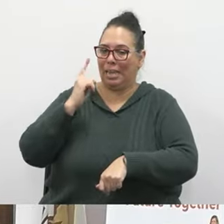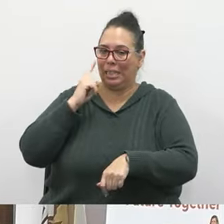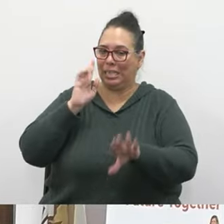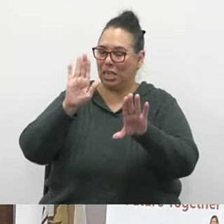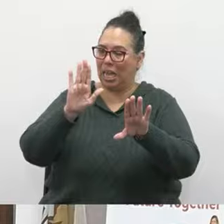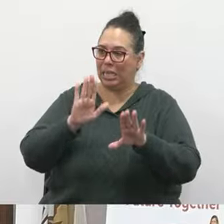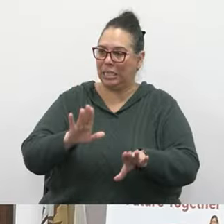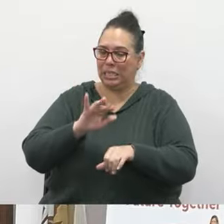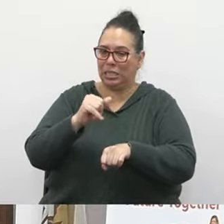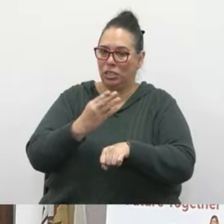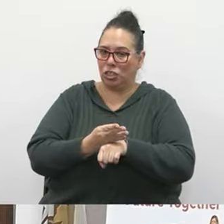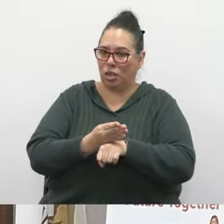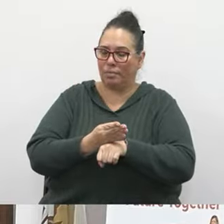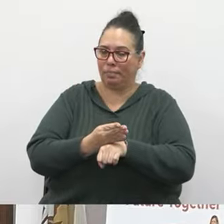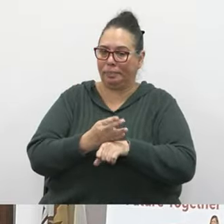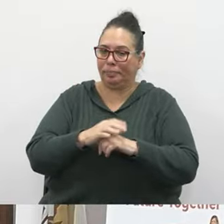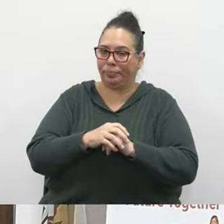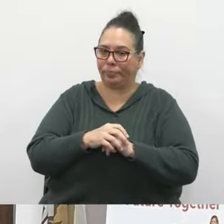excellent job and